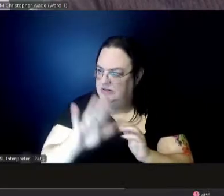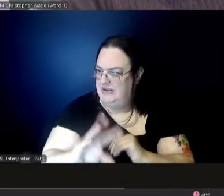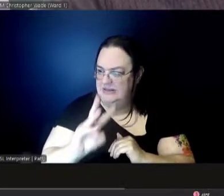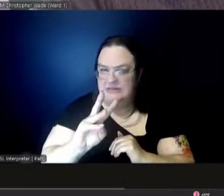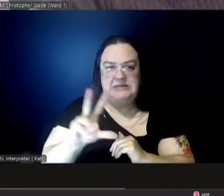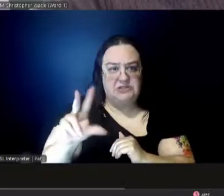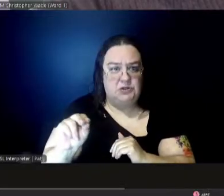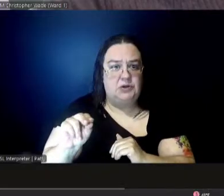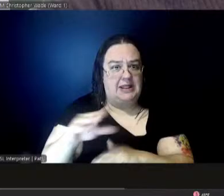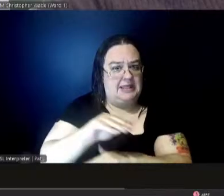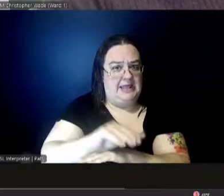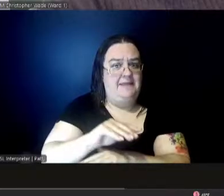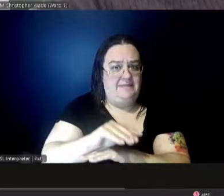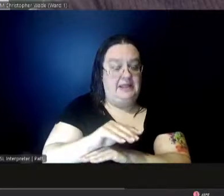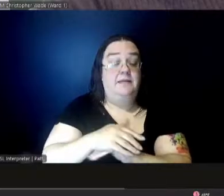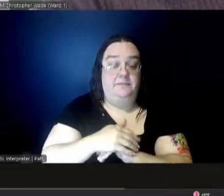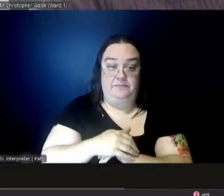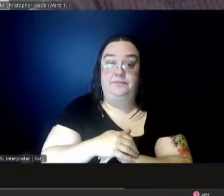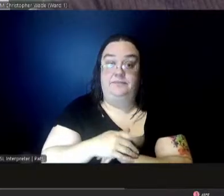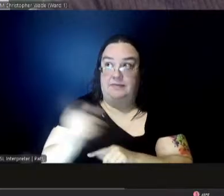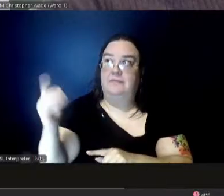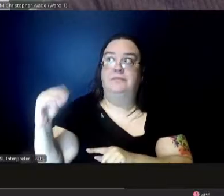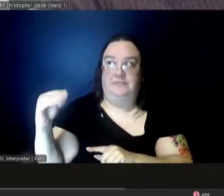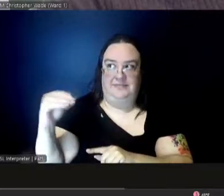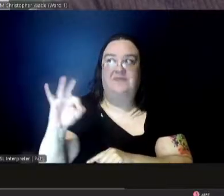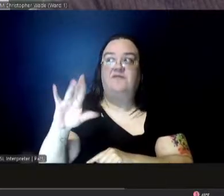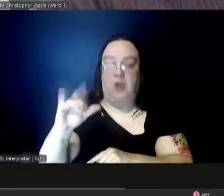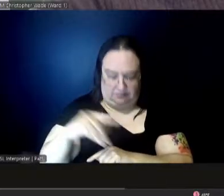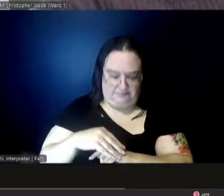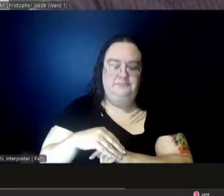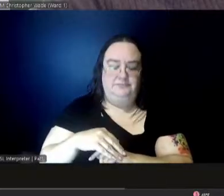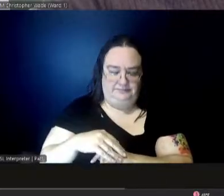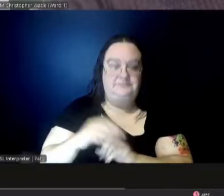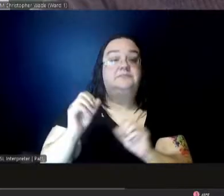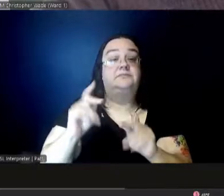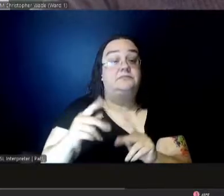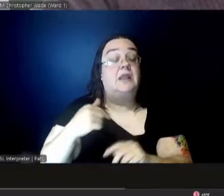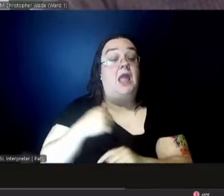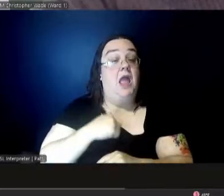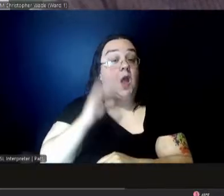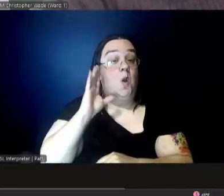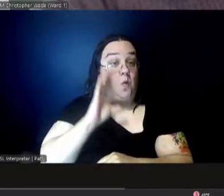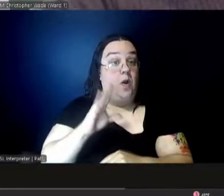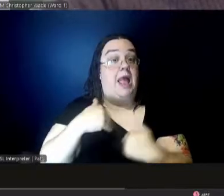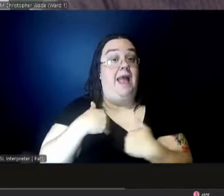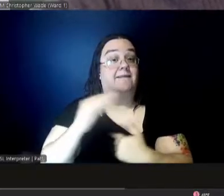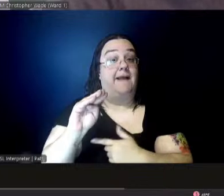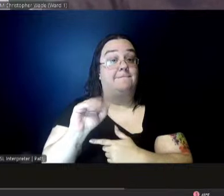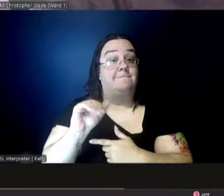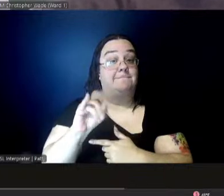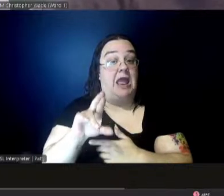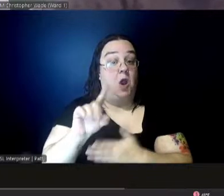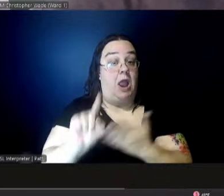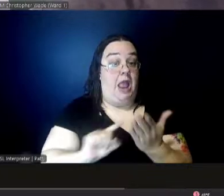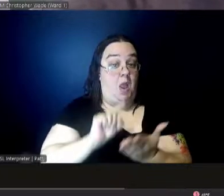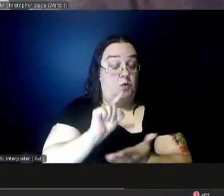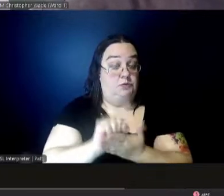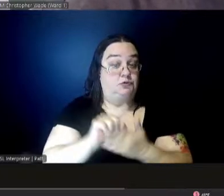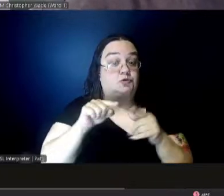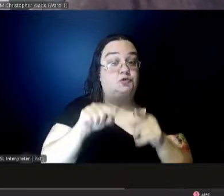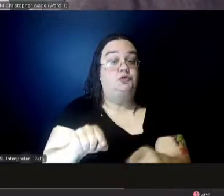in the evening. Okay, I'm getting a nod from Councilmember Fry. I will be holding mayor's hours during the